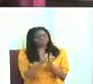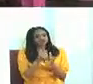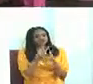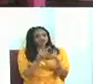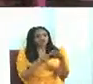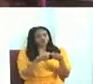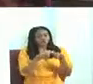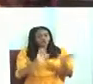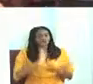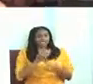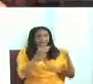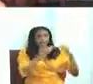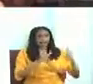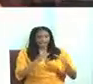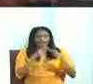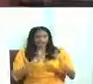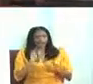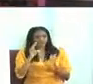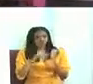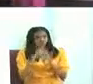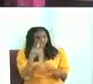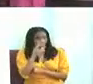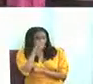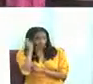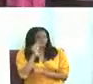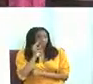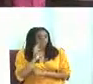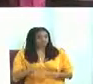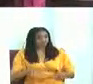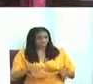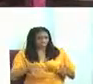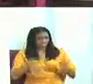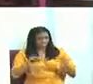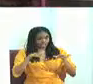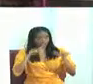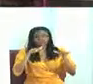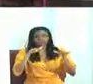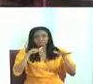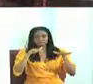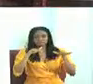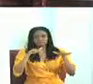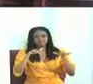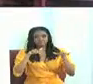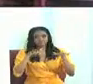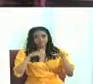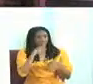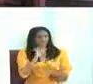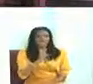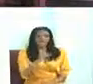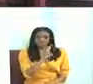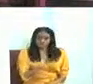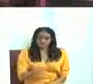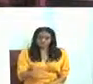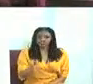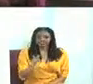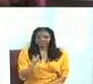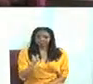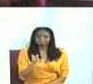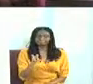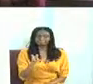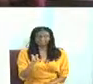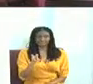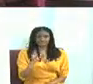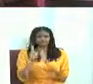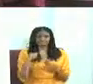lost our houses in 2016 to the floods, and that journey took almost a